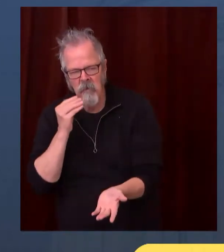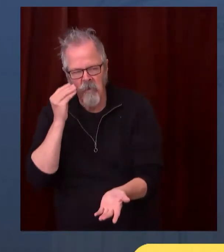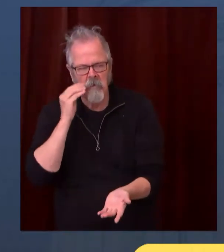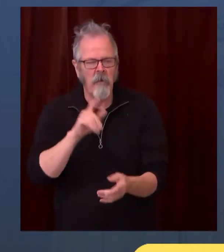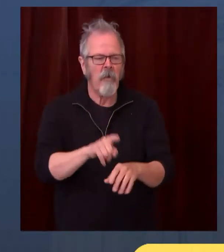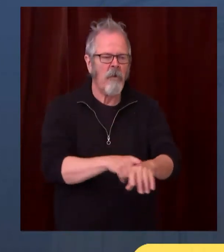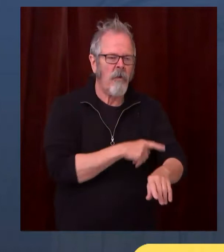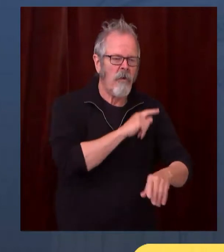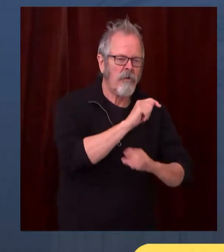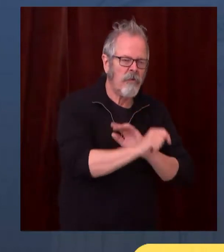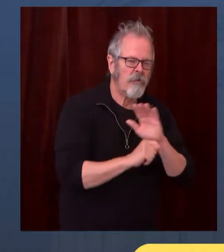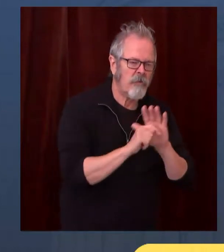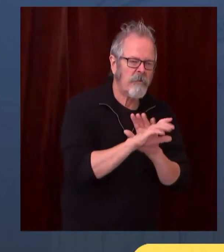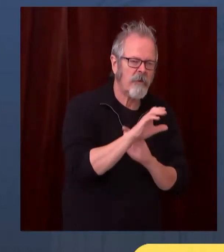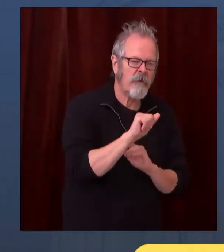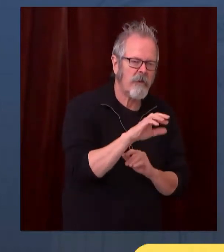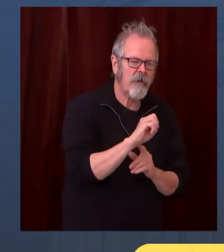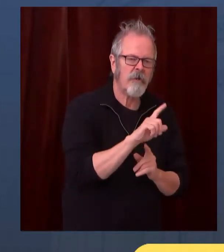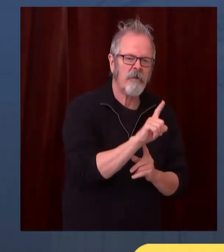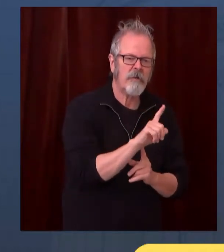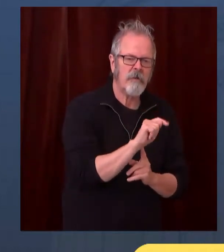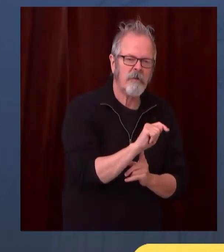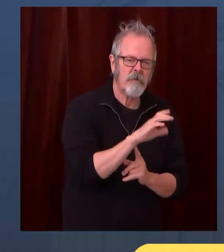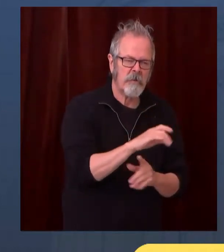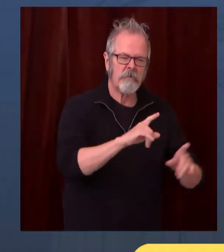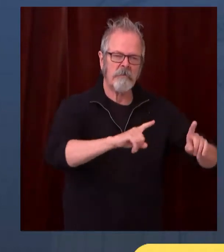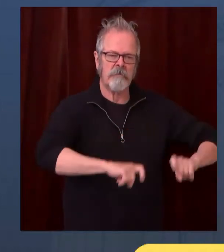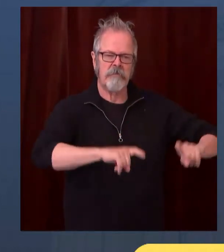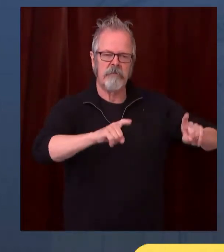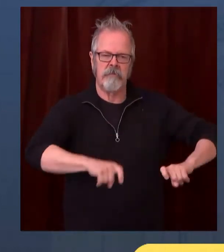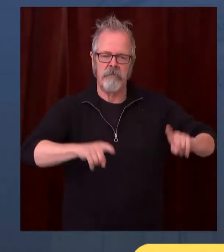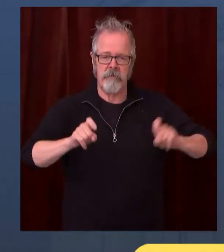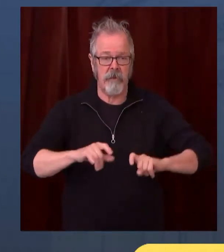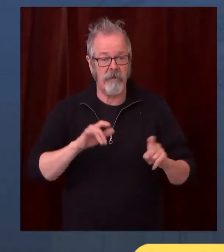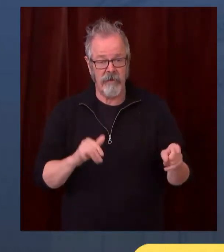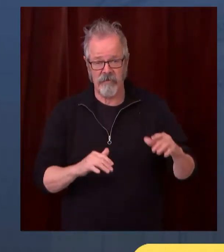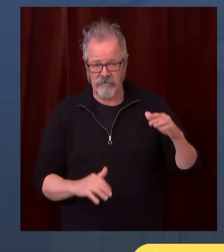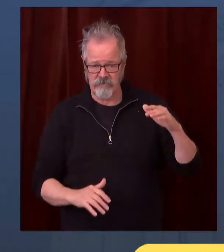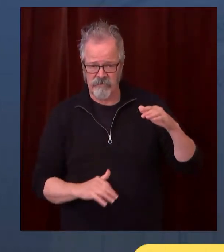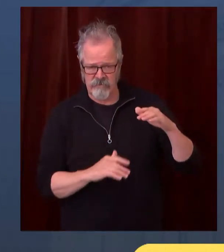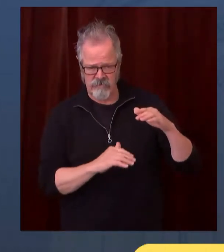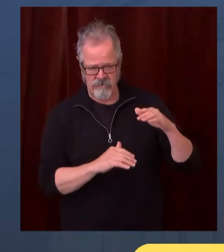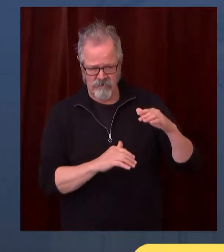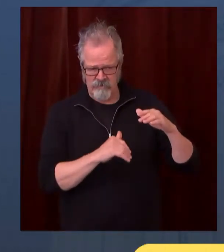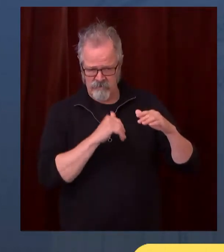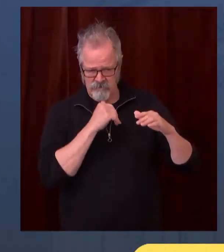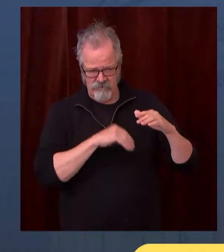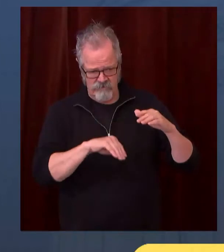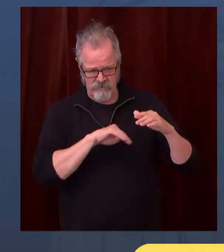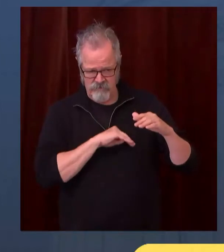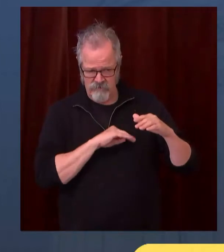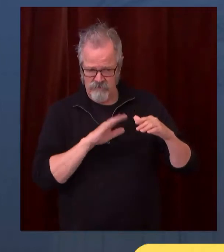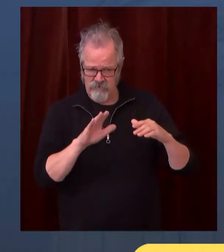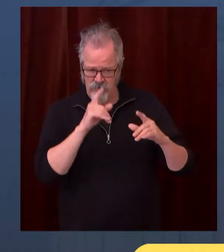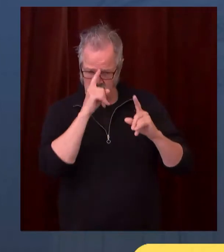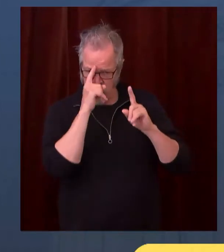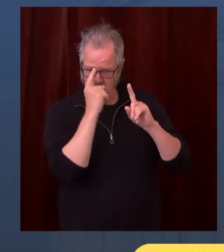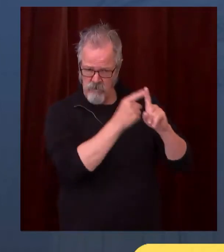and what plans are in place to do that, to make sure facilities can get quick testing right now?